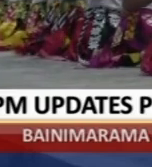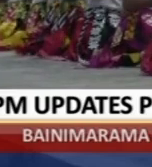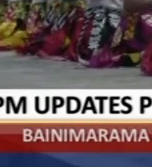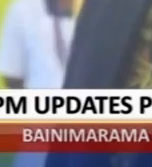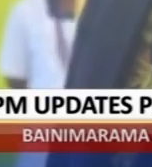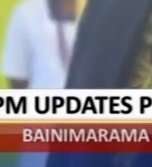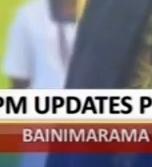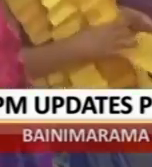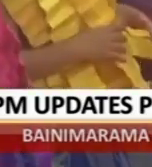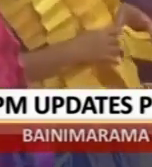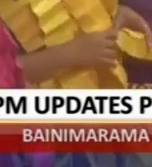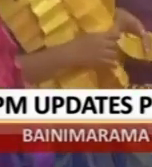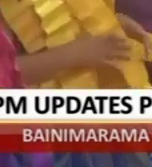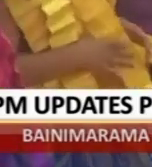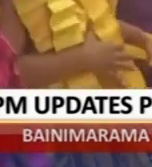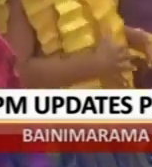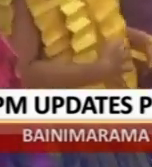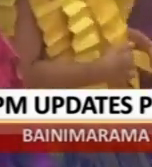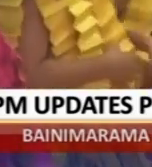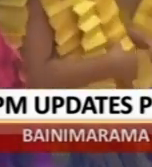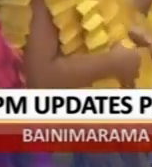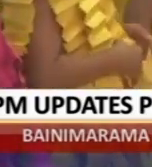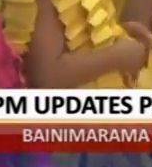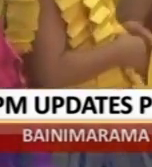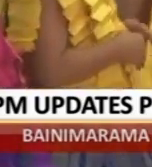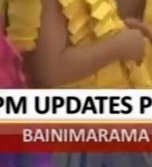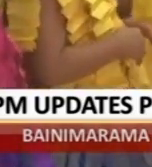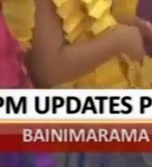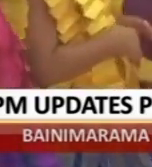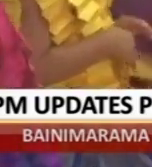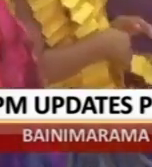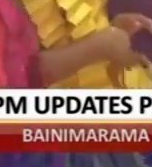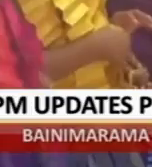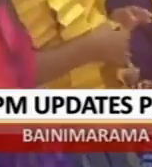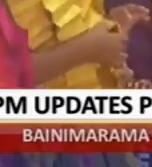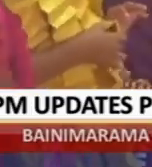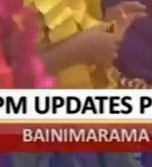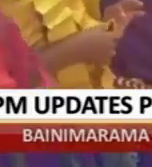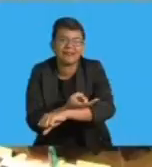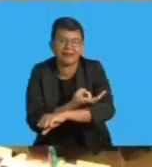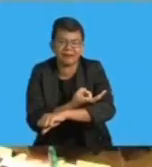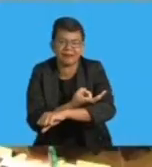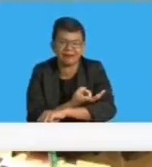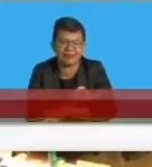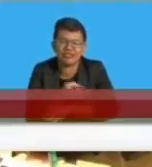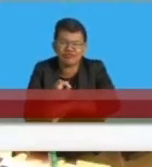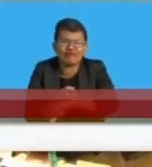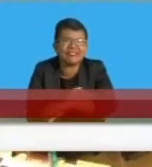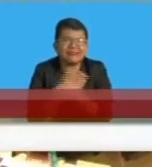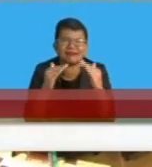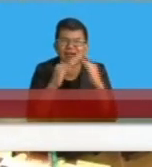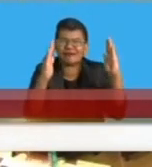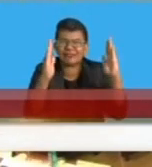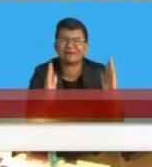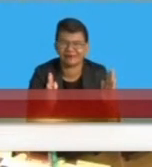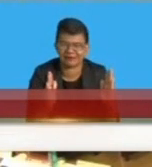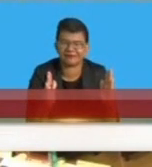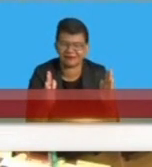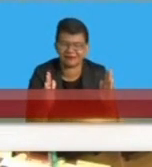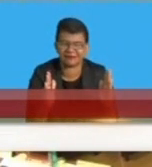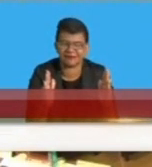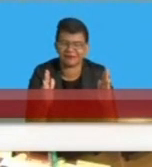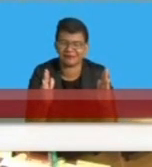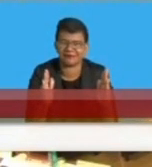want to say anything more until he met with his Australian counterpart, Scott Morrison. Some strong things have been said